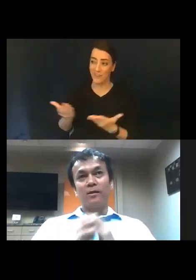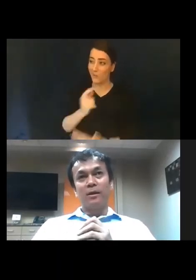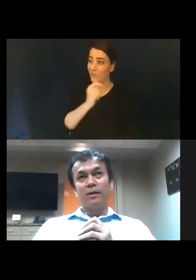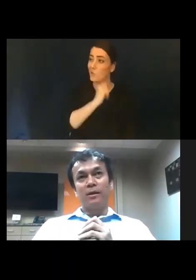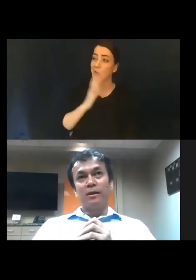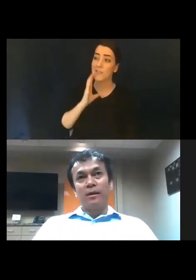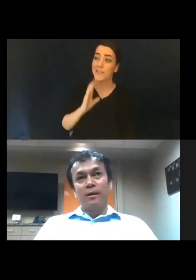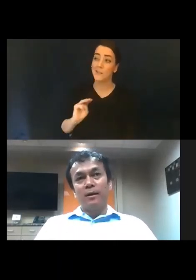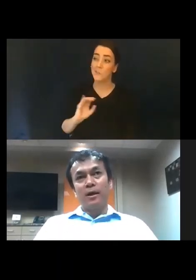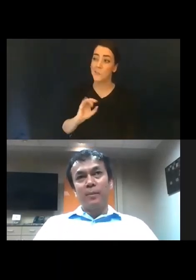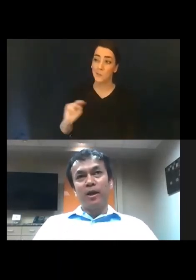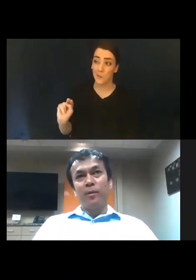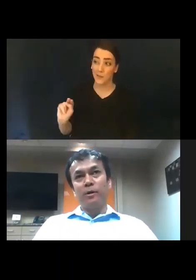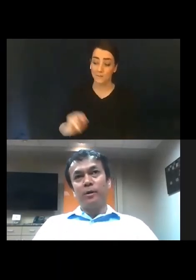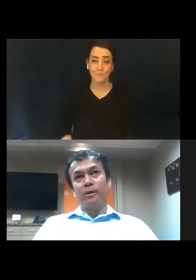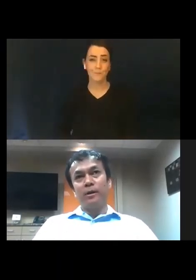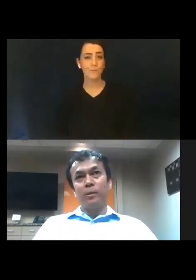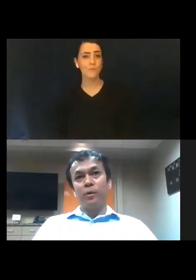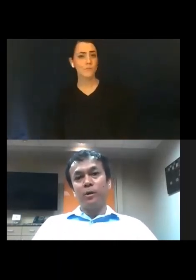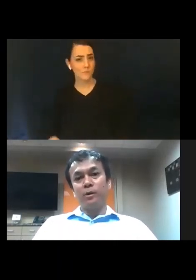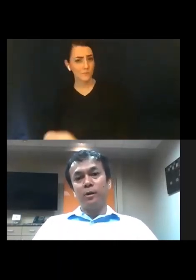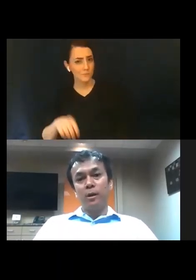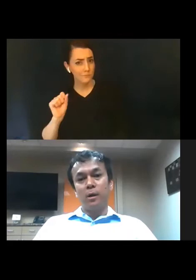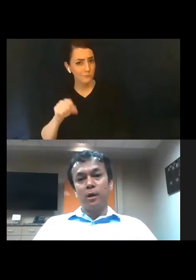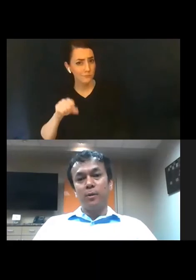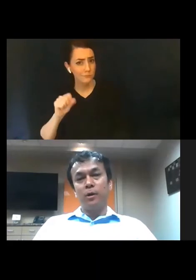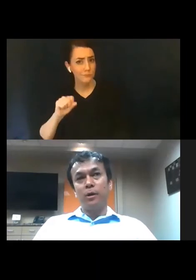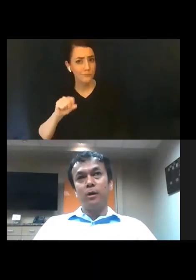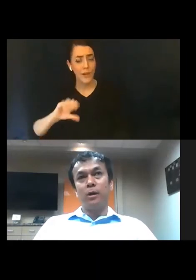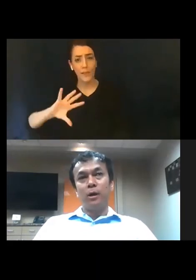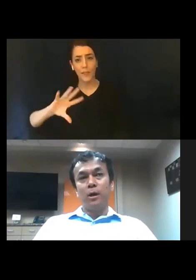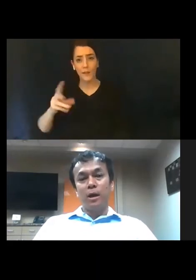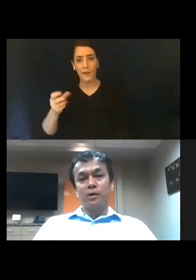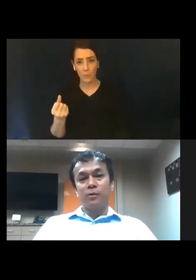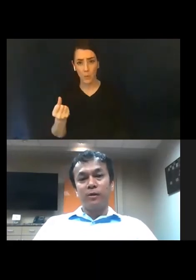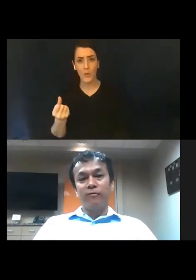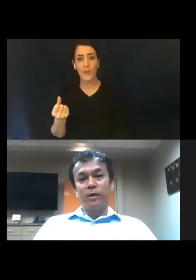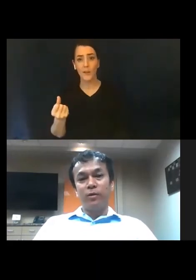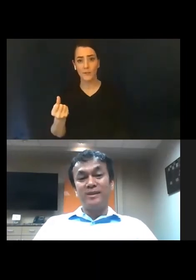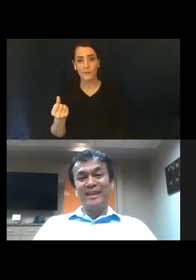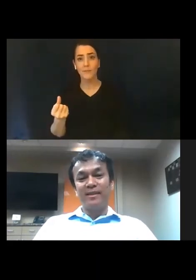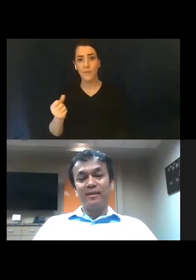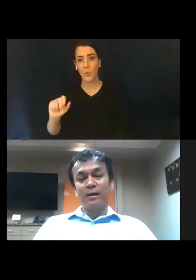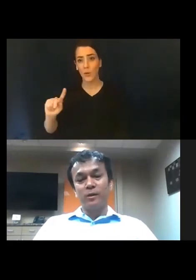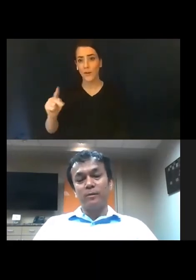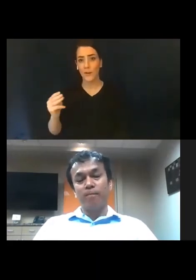Yes, the Khmer community, the Cambodian community, has roughly